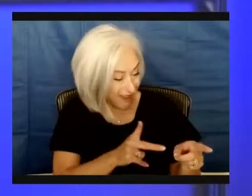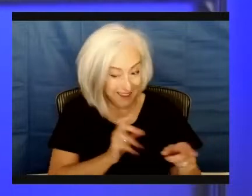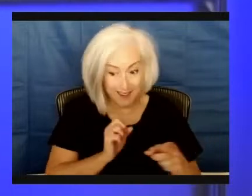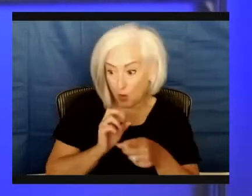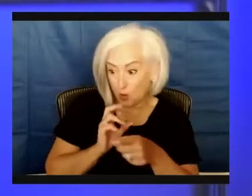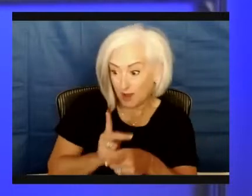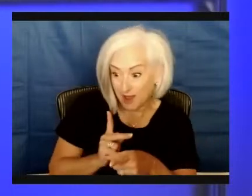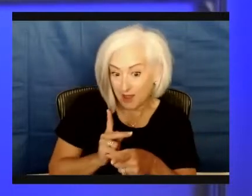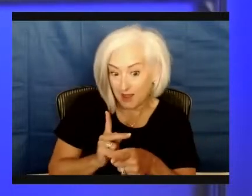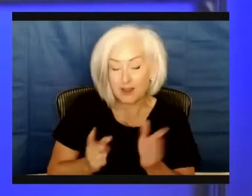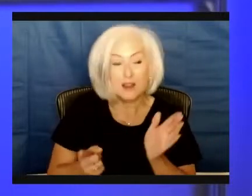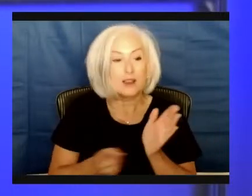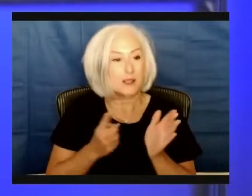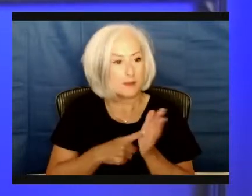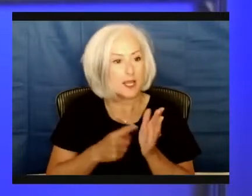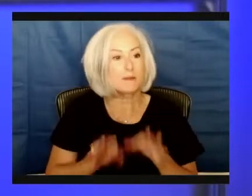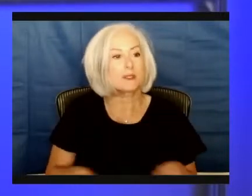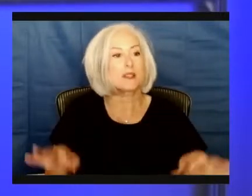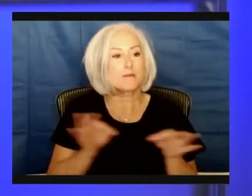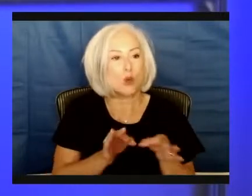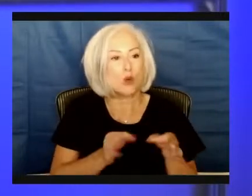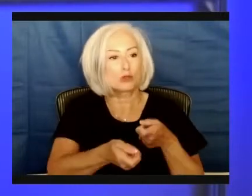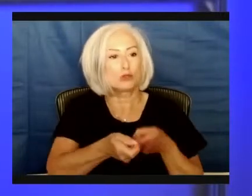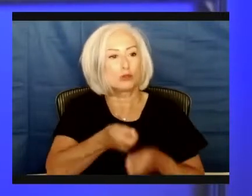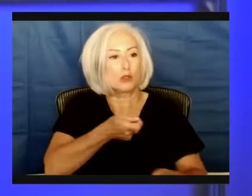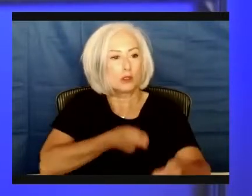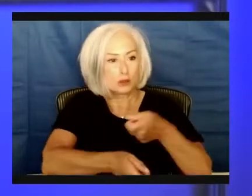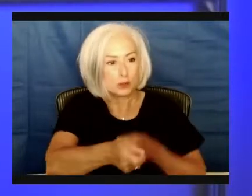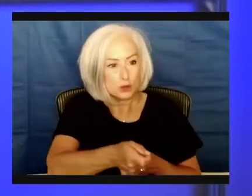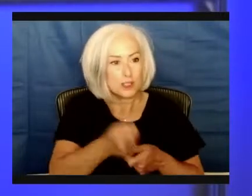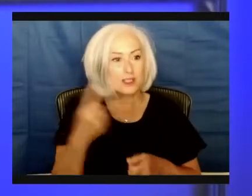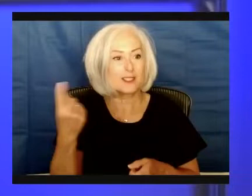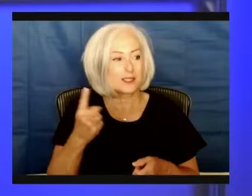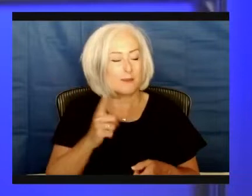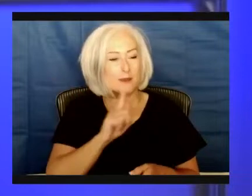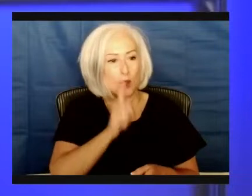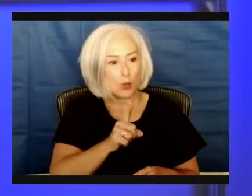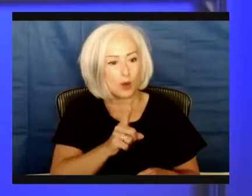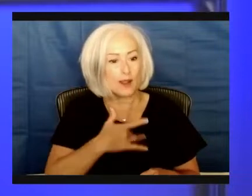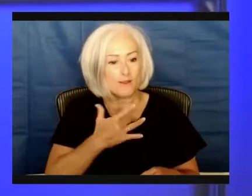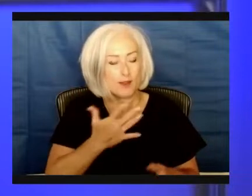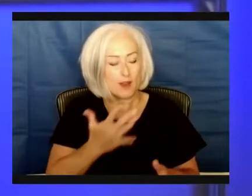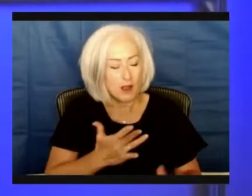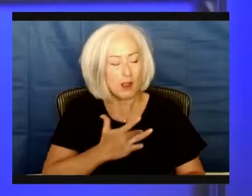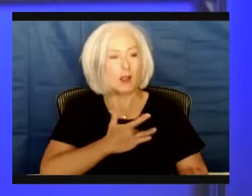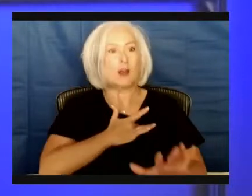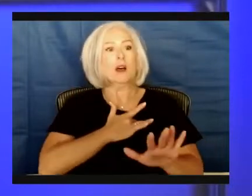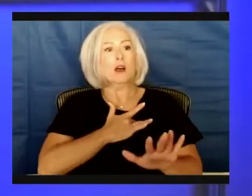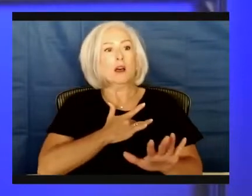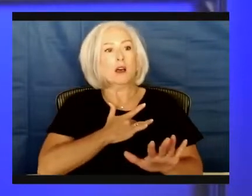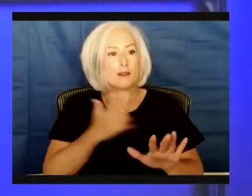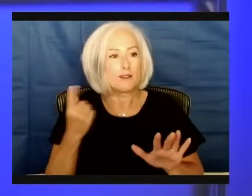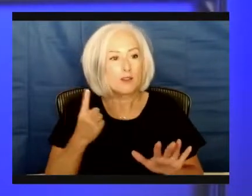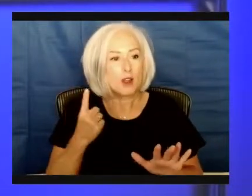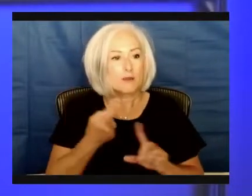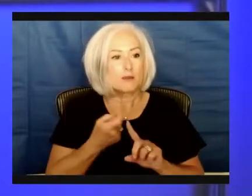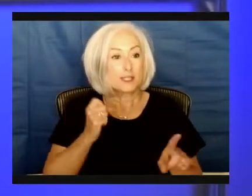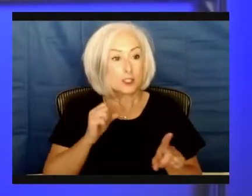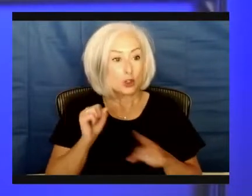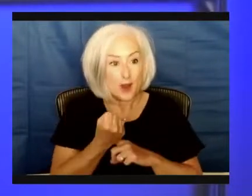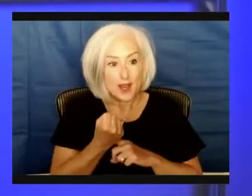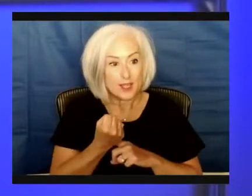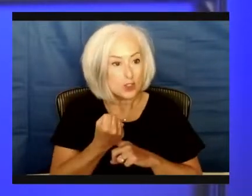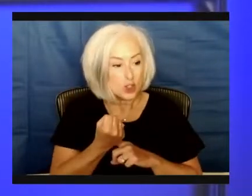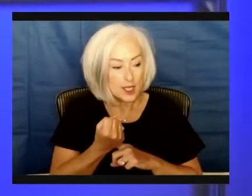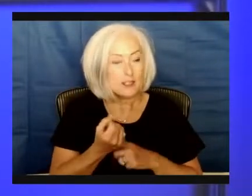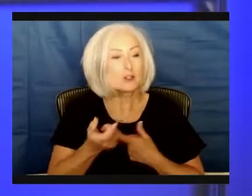someone who may have been affected very deeply by a trauma or by an incident. And so as